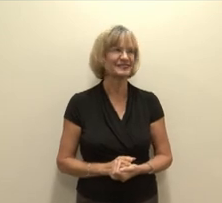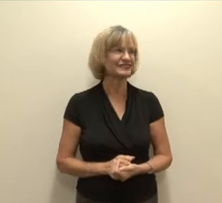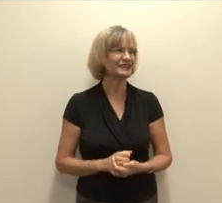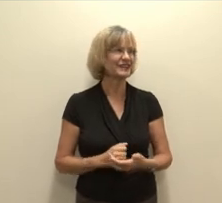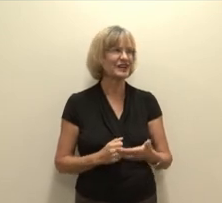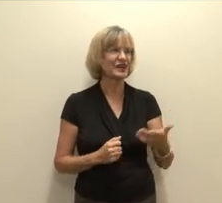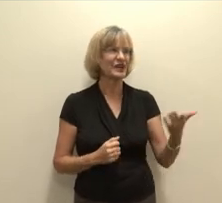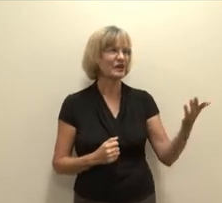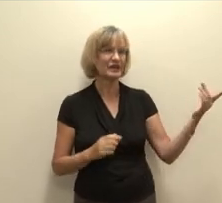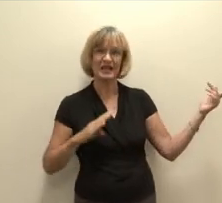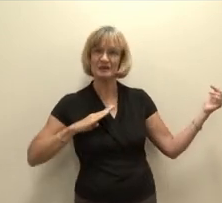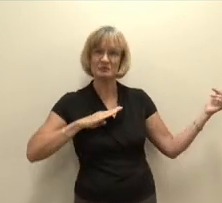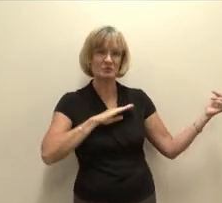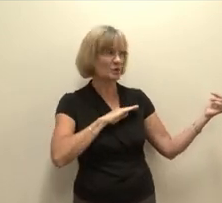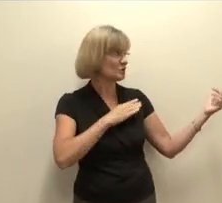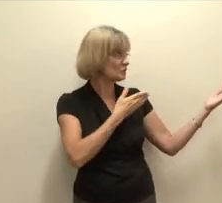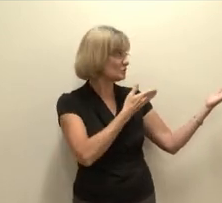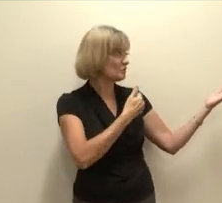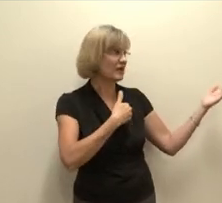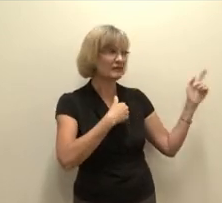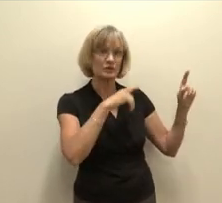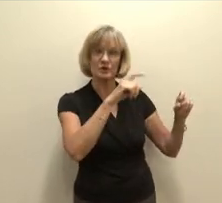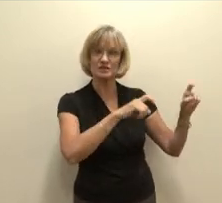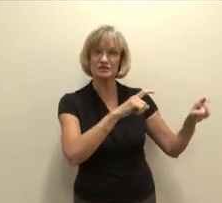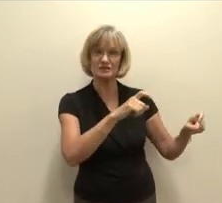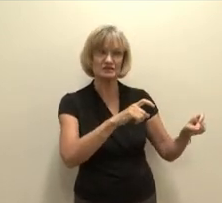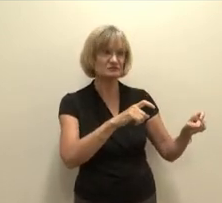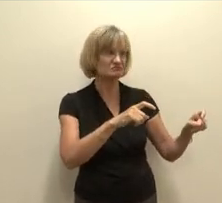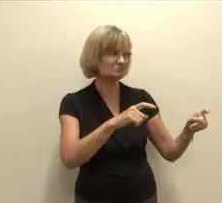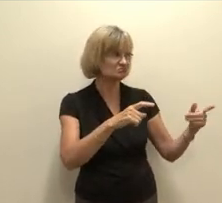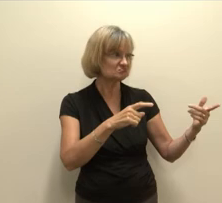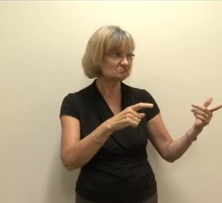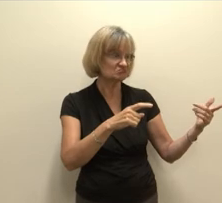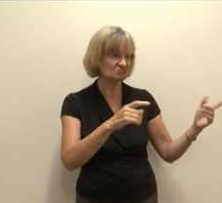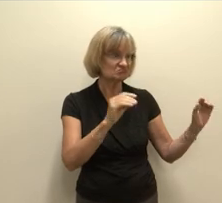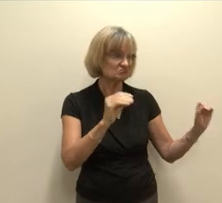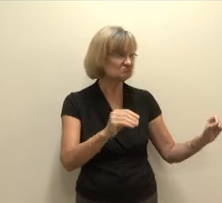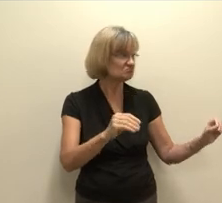unless the board has any questions, I'll entertain a motion